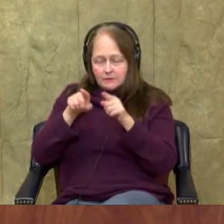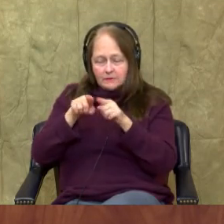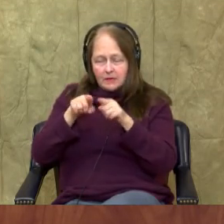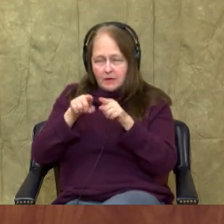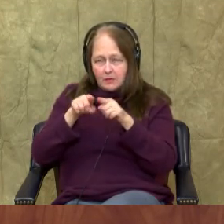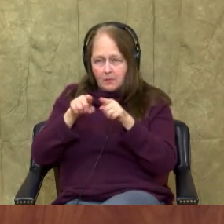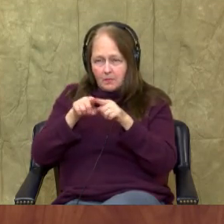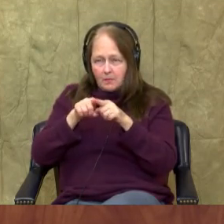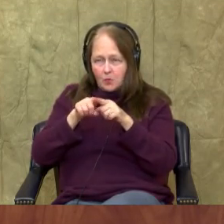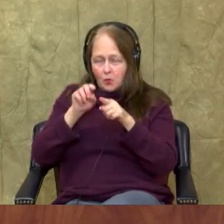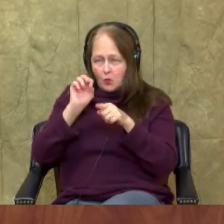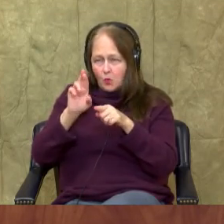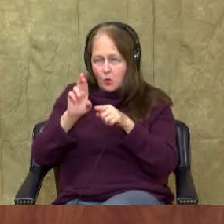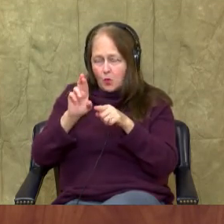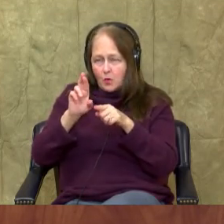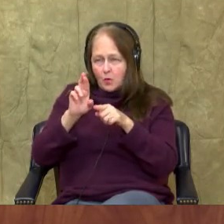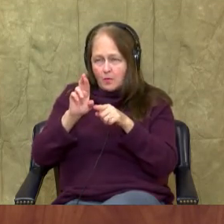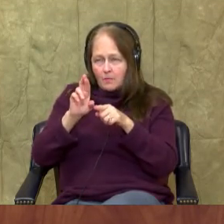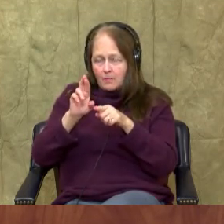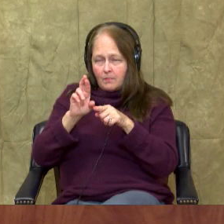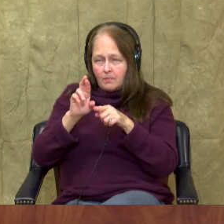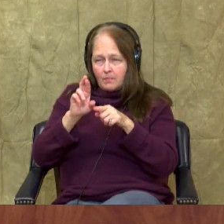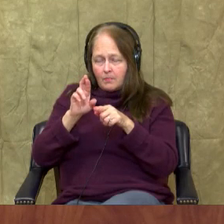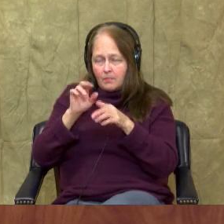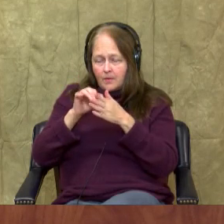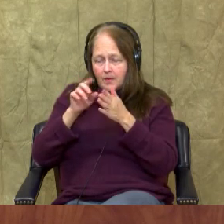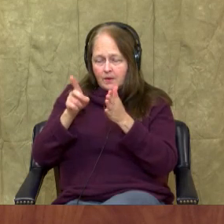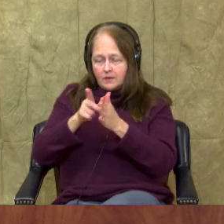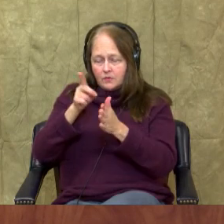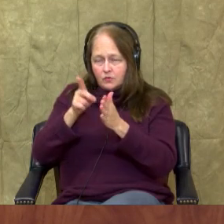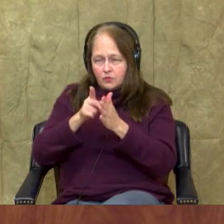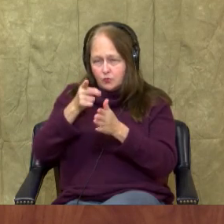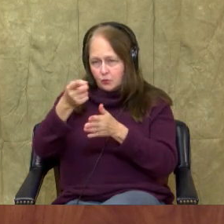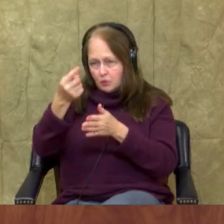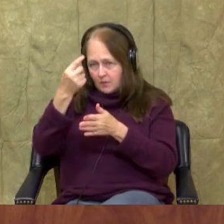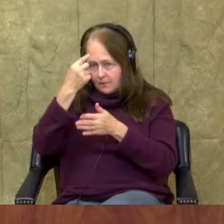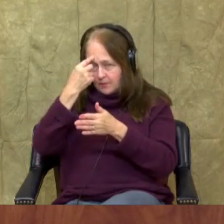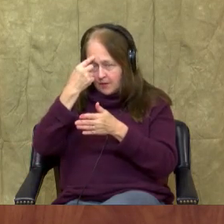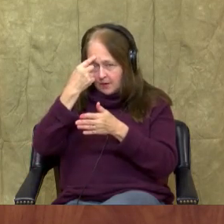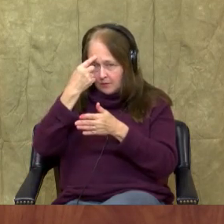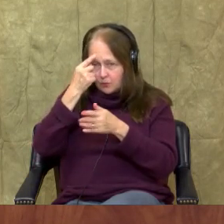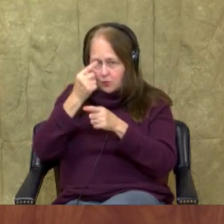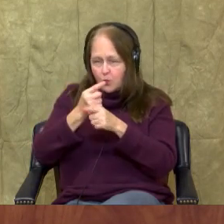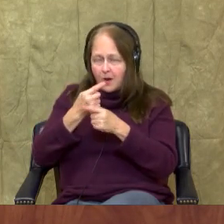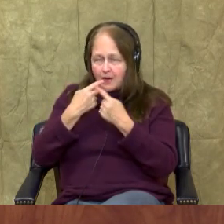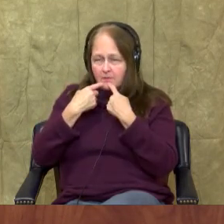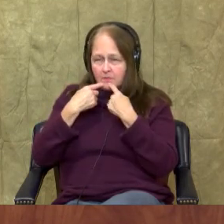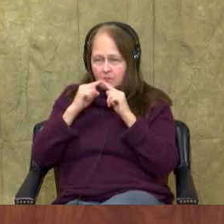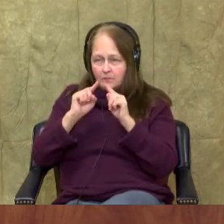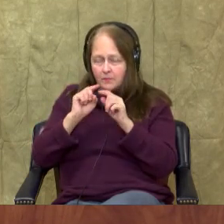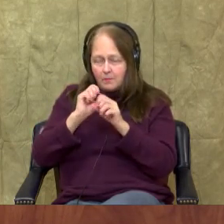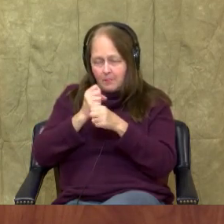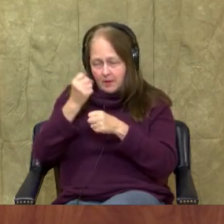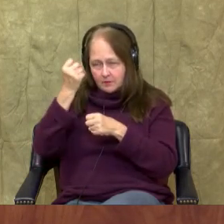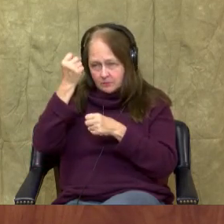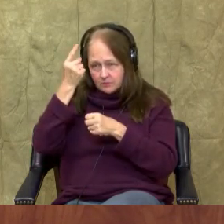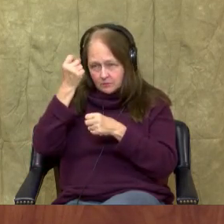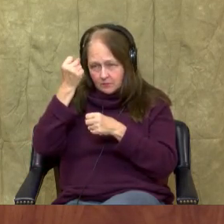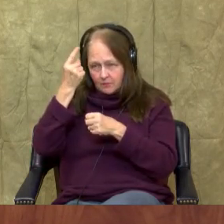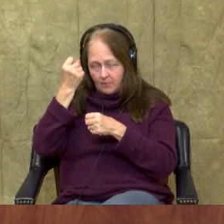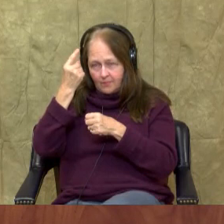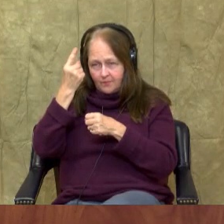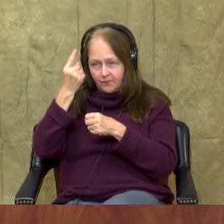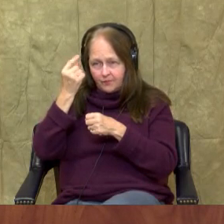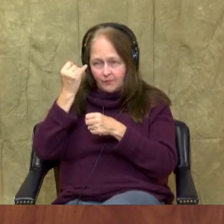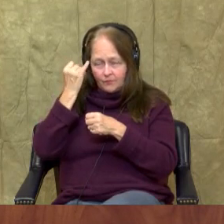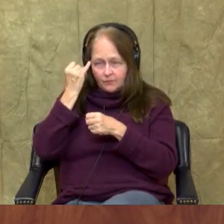that sentence, or try putting that definition in there, the one you've come up with, and see if it makes sense. If